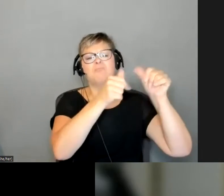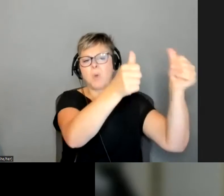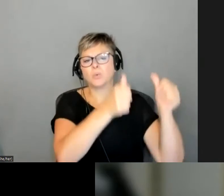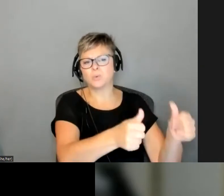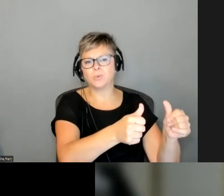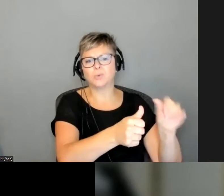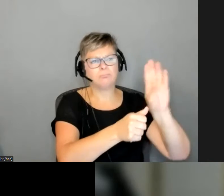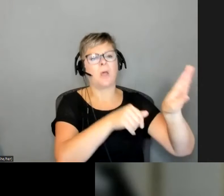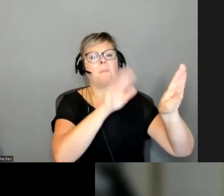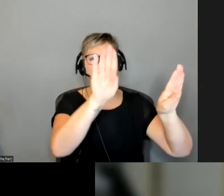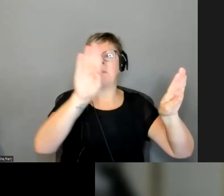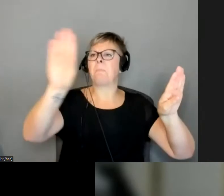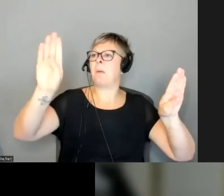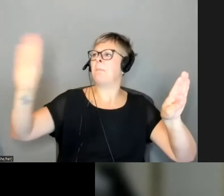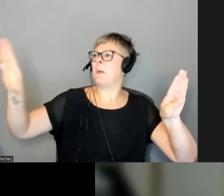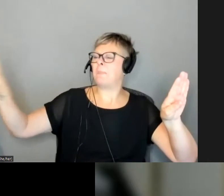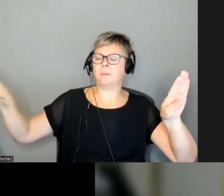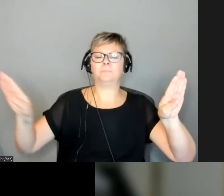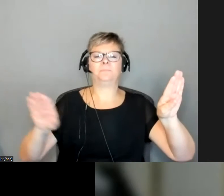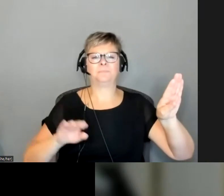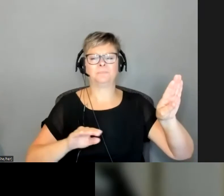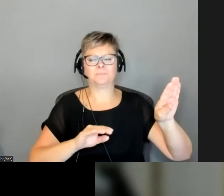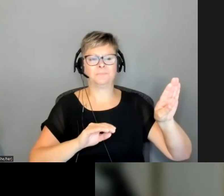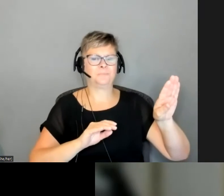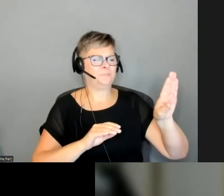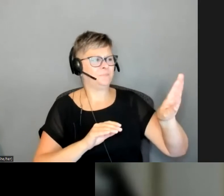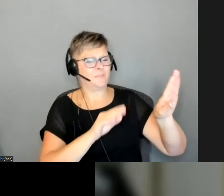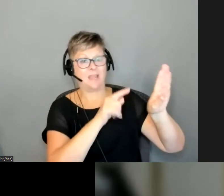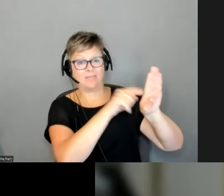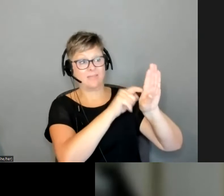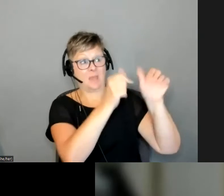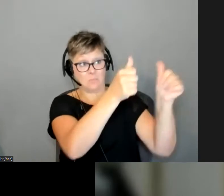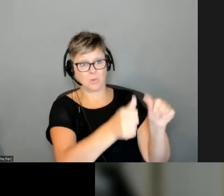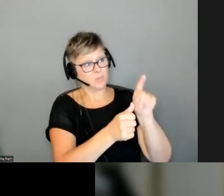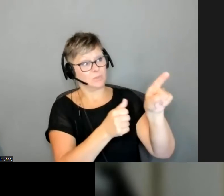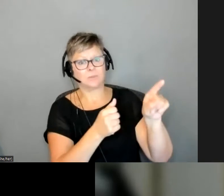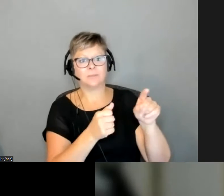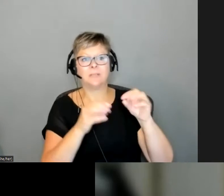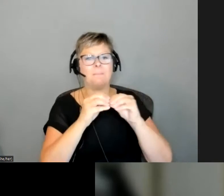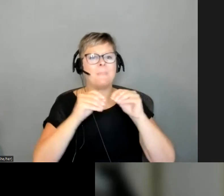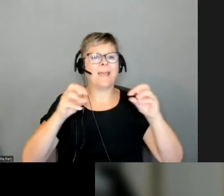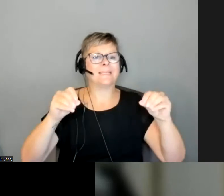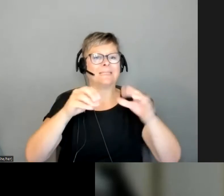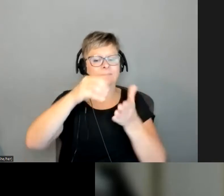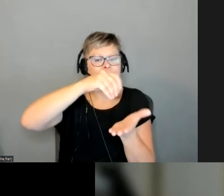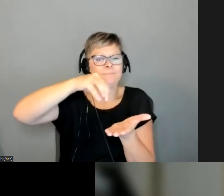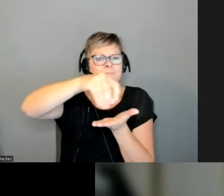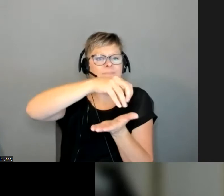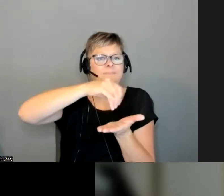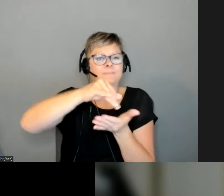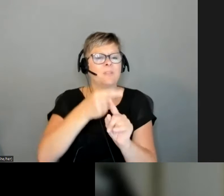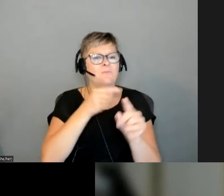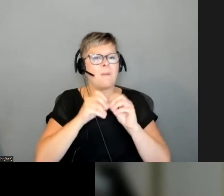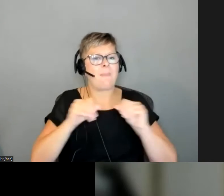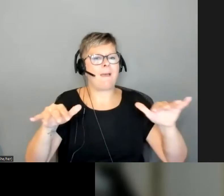where we did medicine, excuse me, sorry, with the medicine from the land that a few